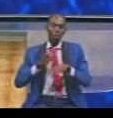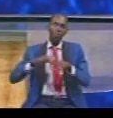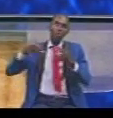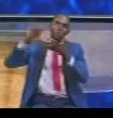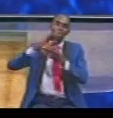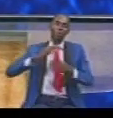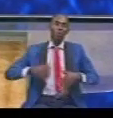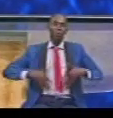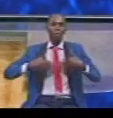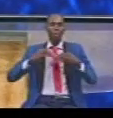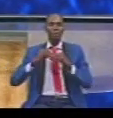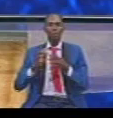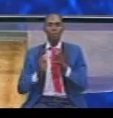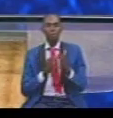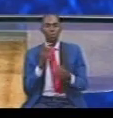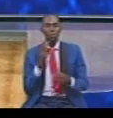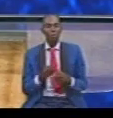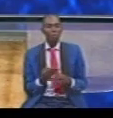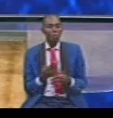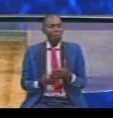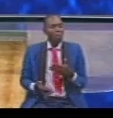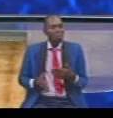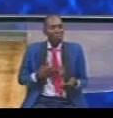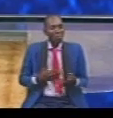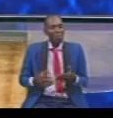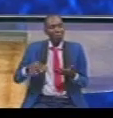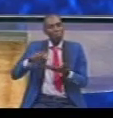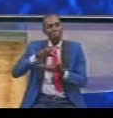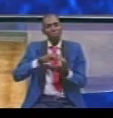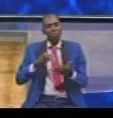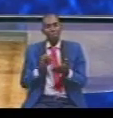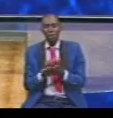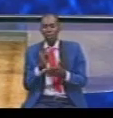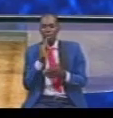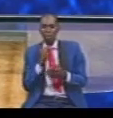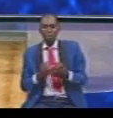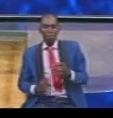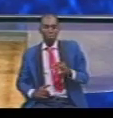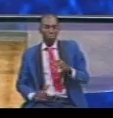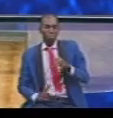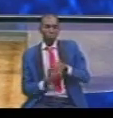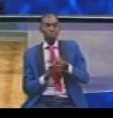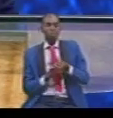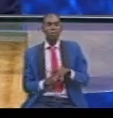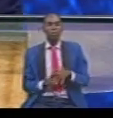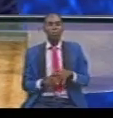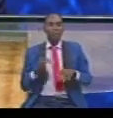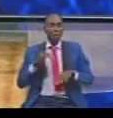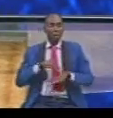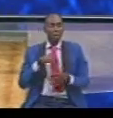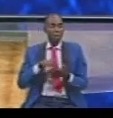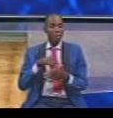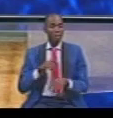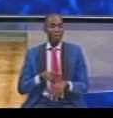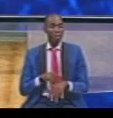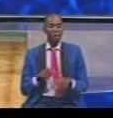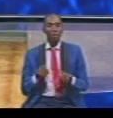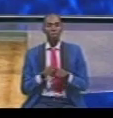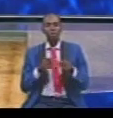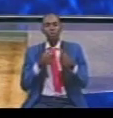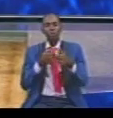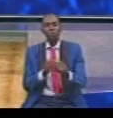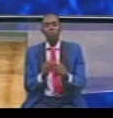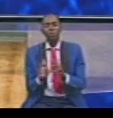life. Whatever storm is raging at this time, as we follow Jesus and